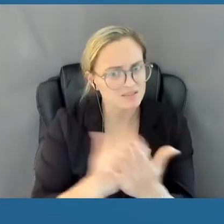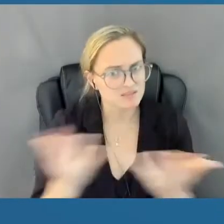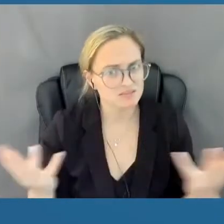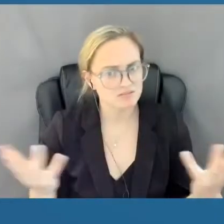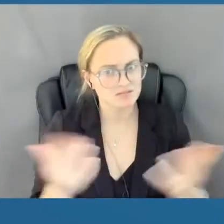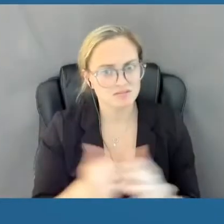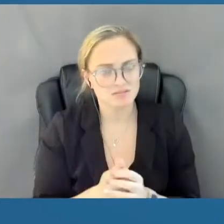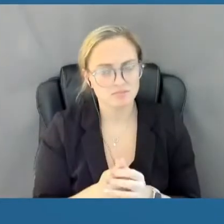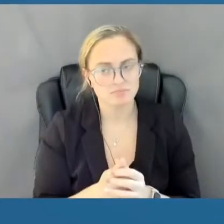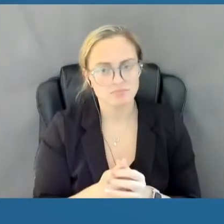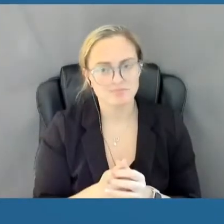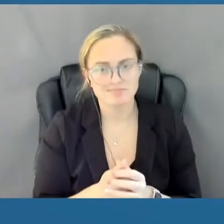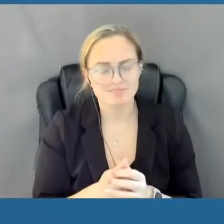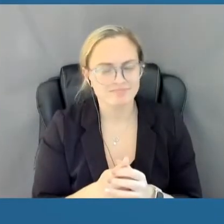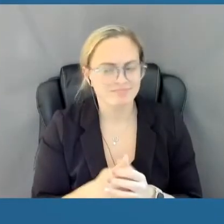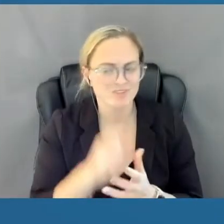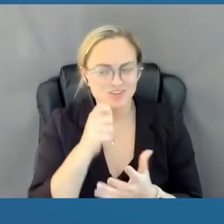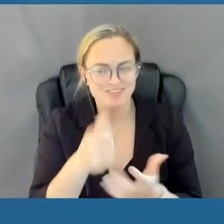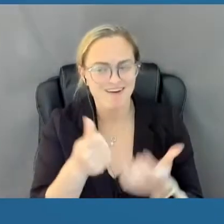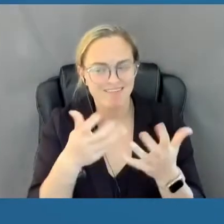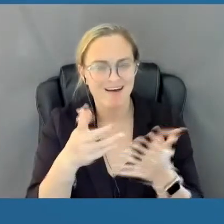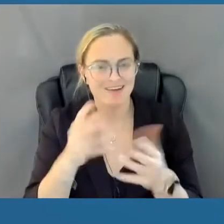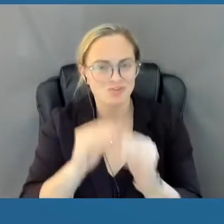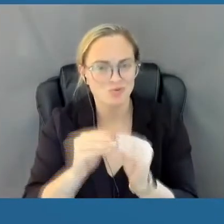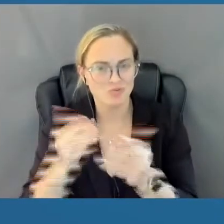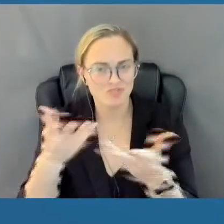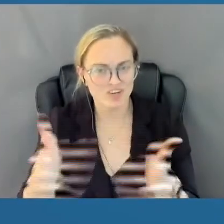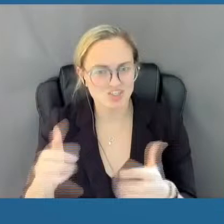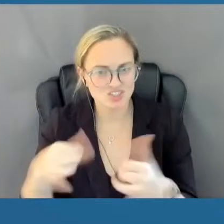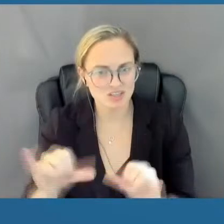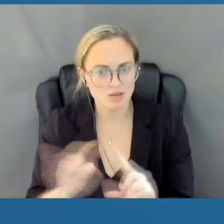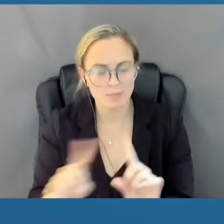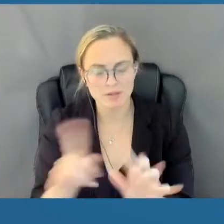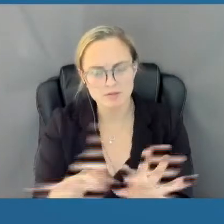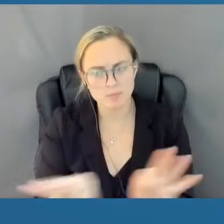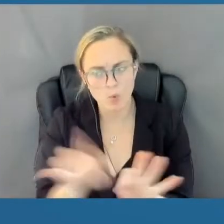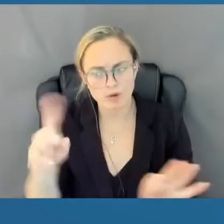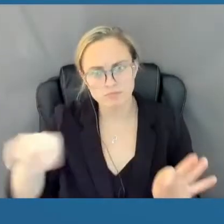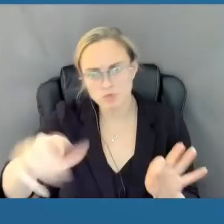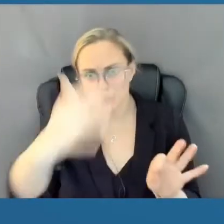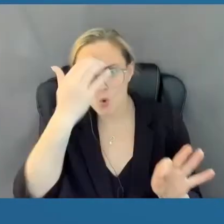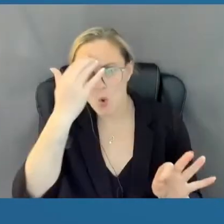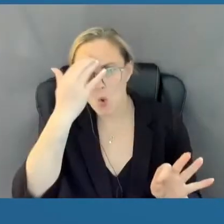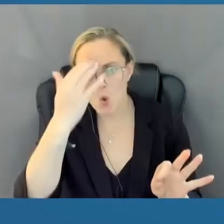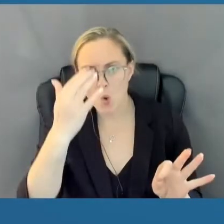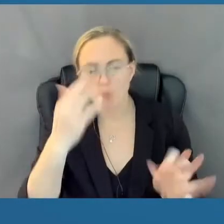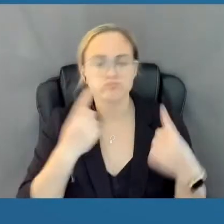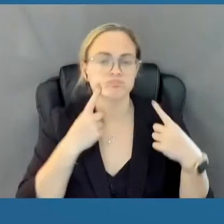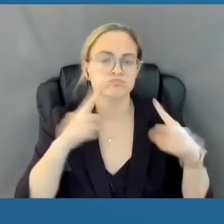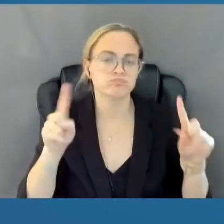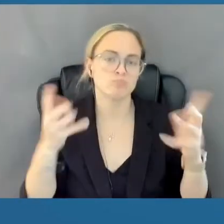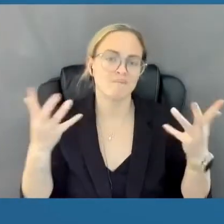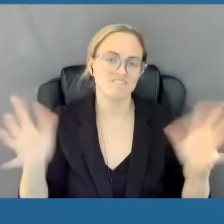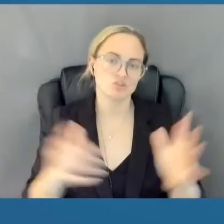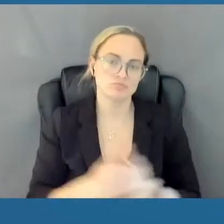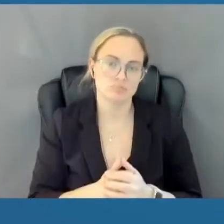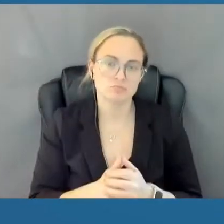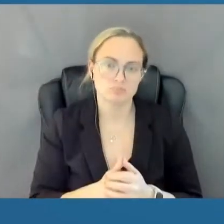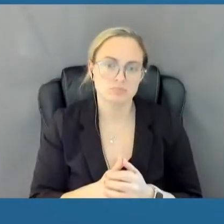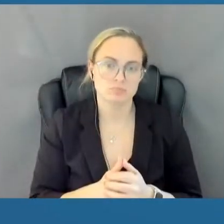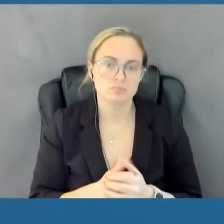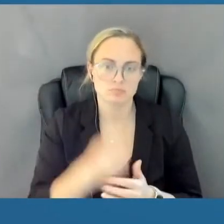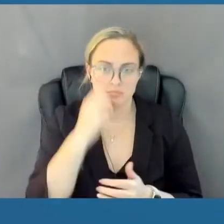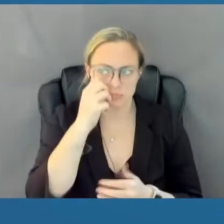are a few loose ends out there, I would say, but I think it's important for people to know that we've delivered. This is an extraordinary